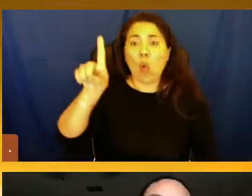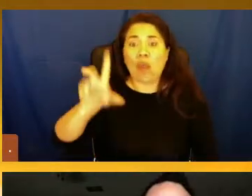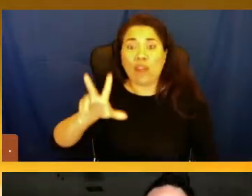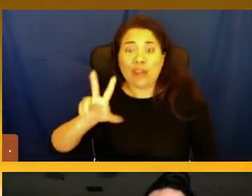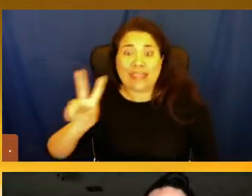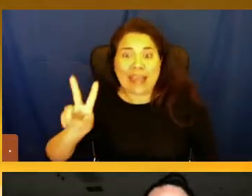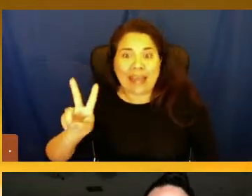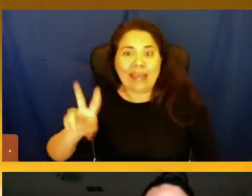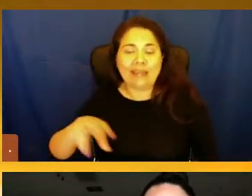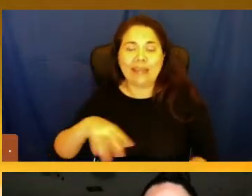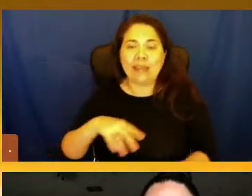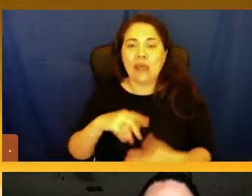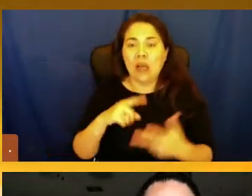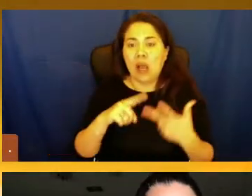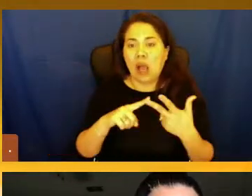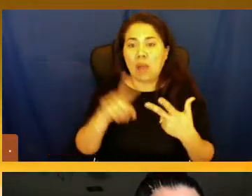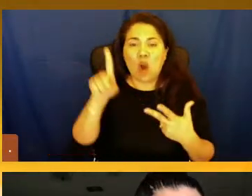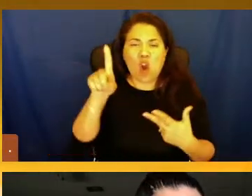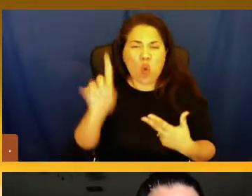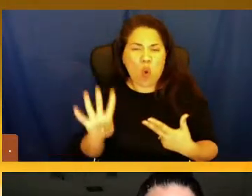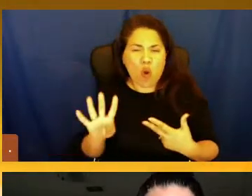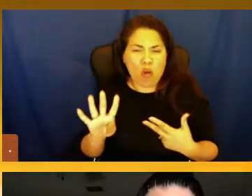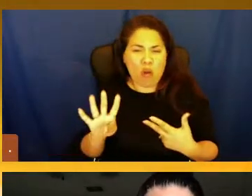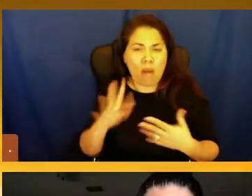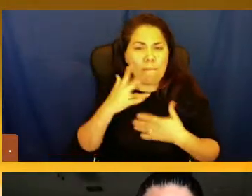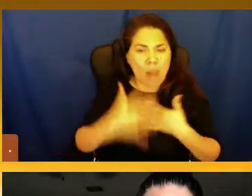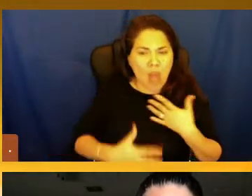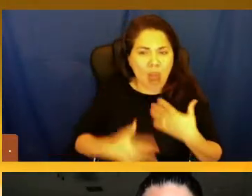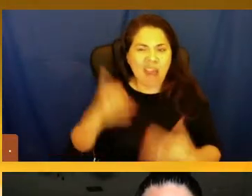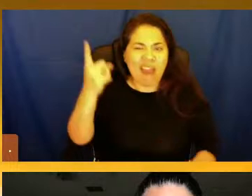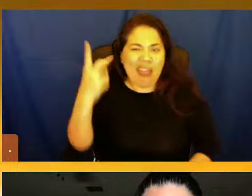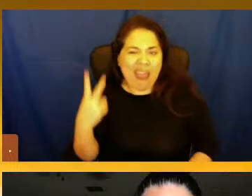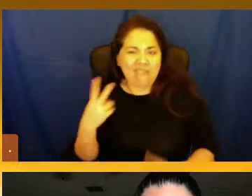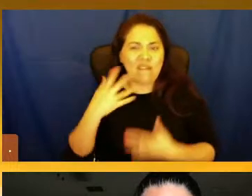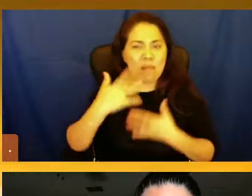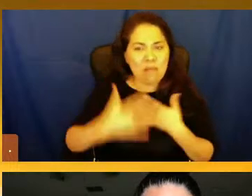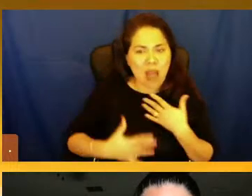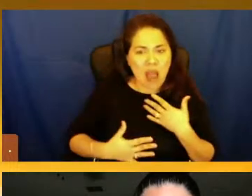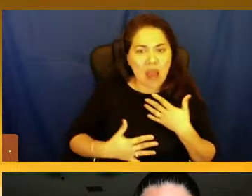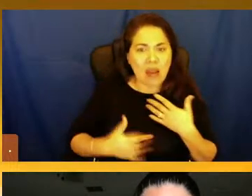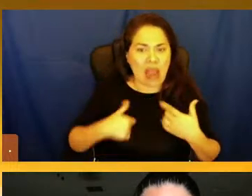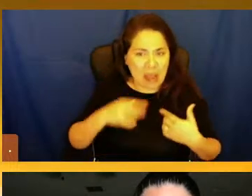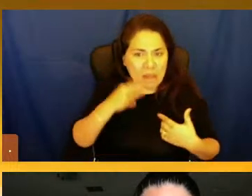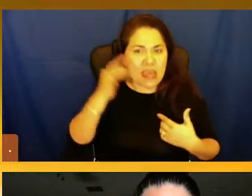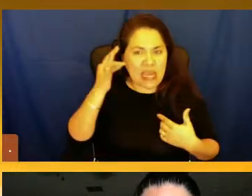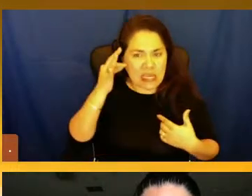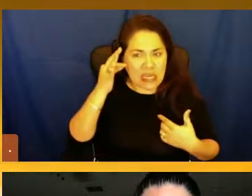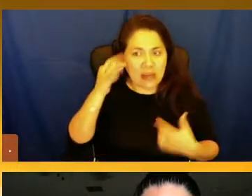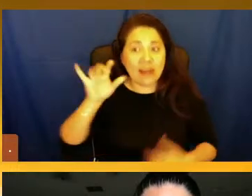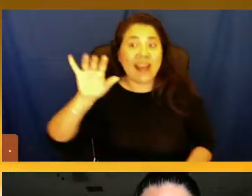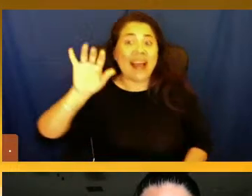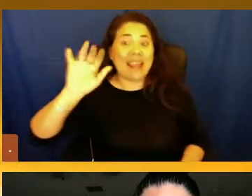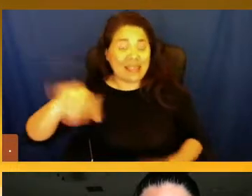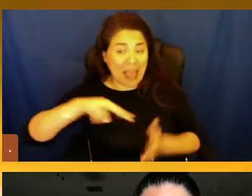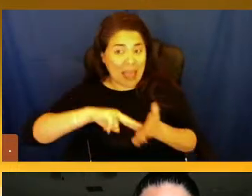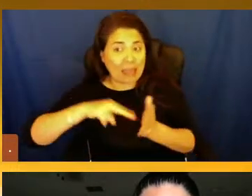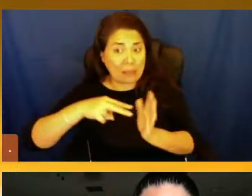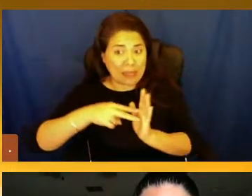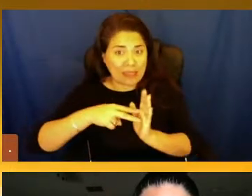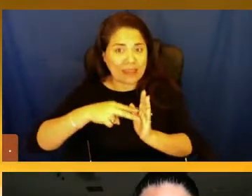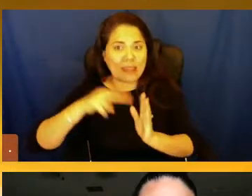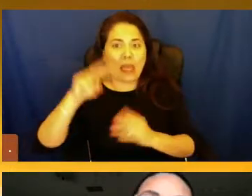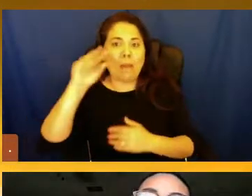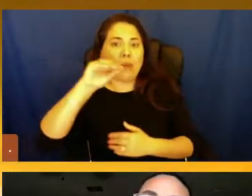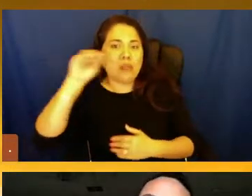1/32, in some cases, a quarter blood, half blood. So that's a percentage of whatever